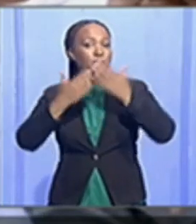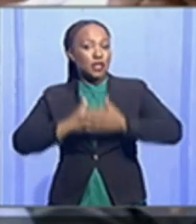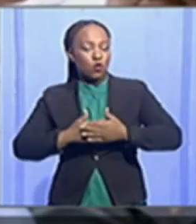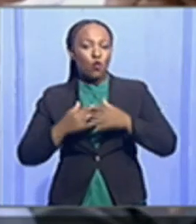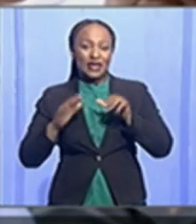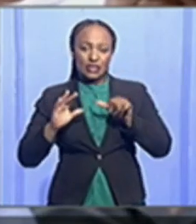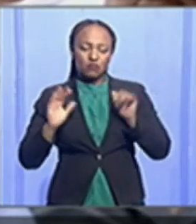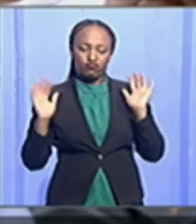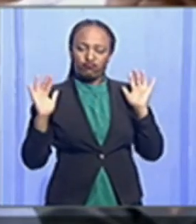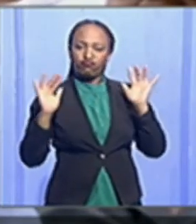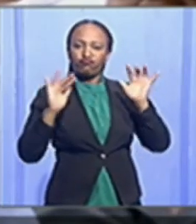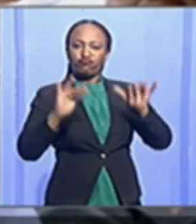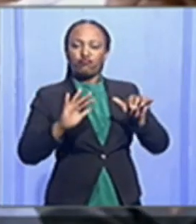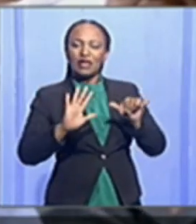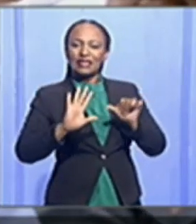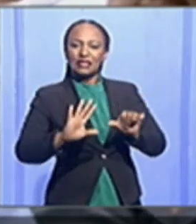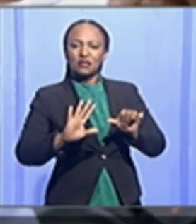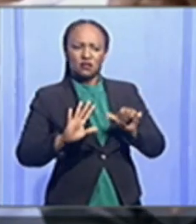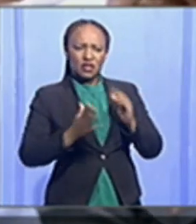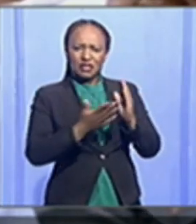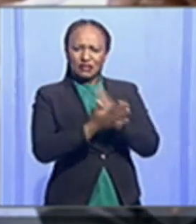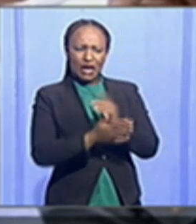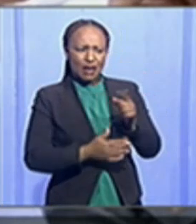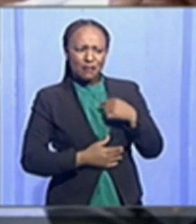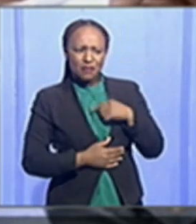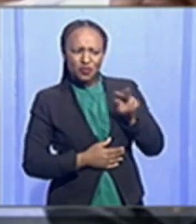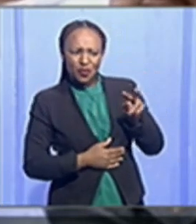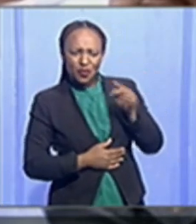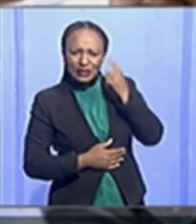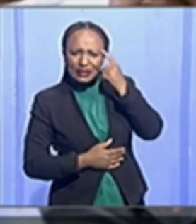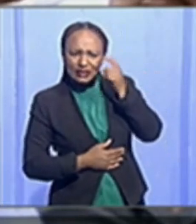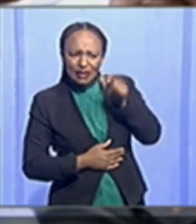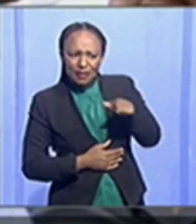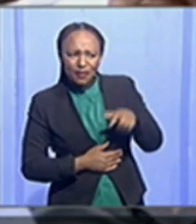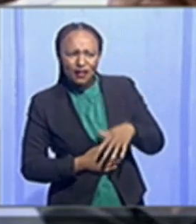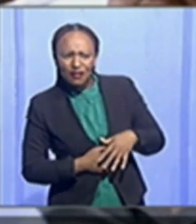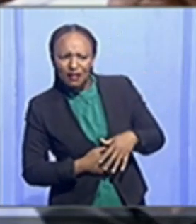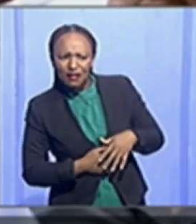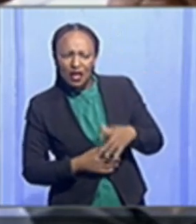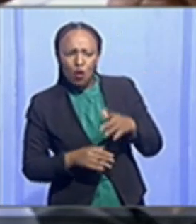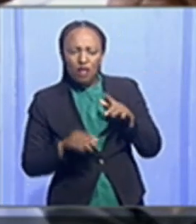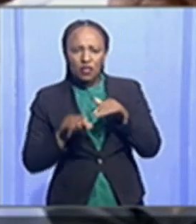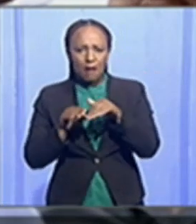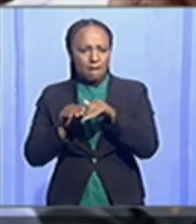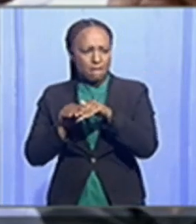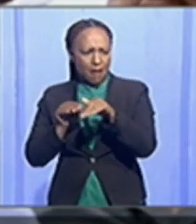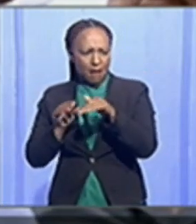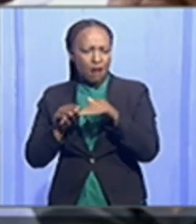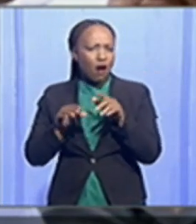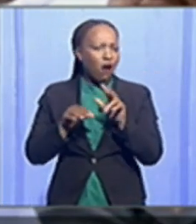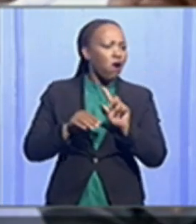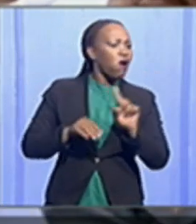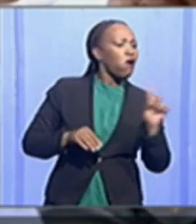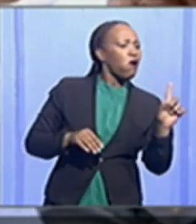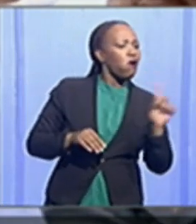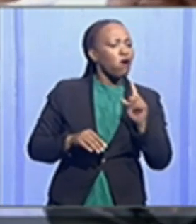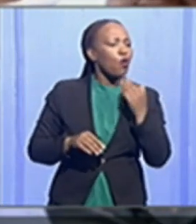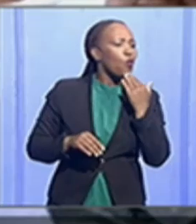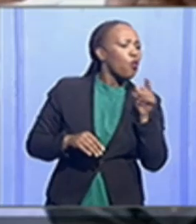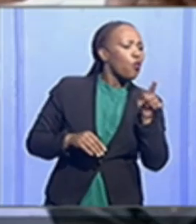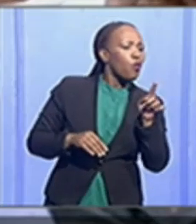here, looks like some of them saw some suspicious people. And as they were getting out to check who are these